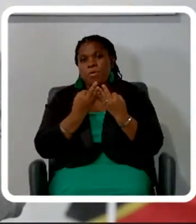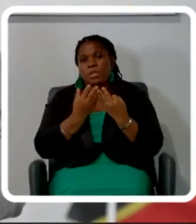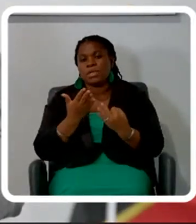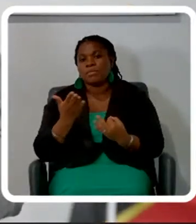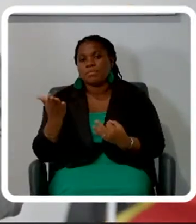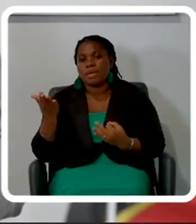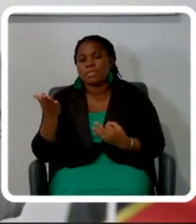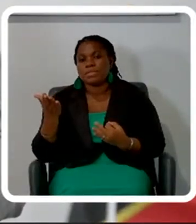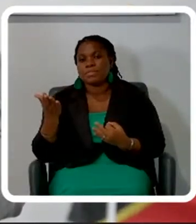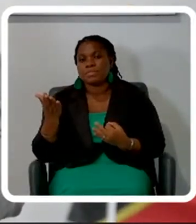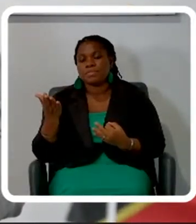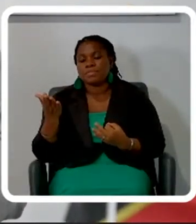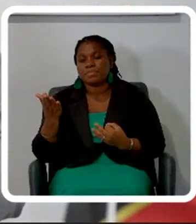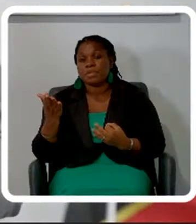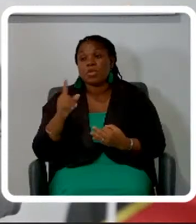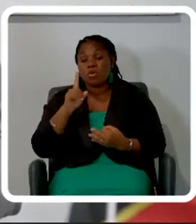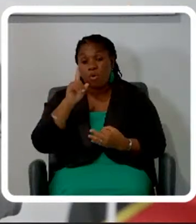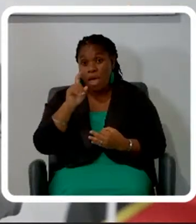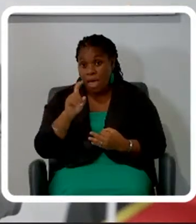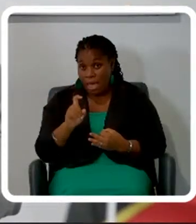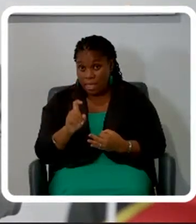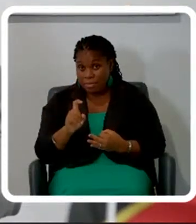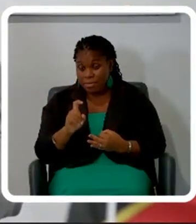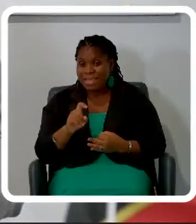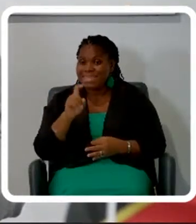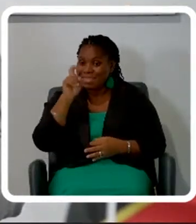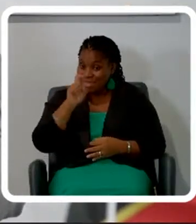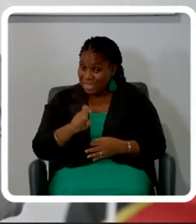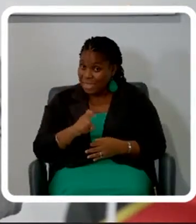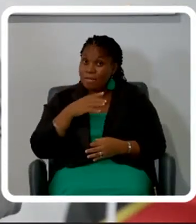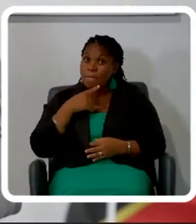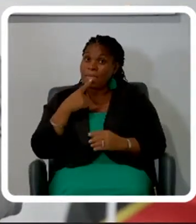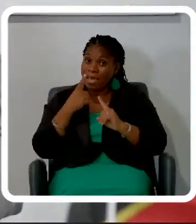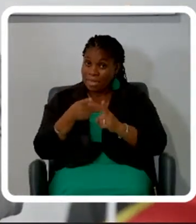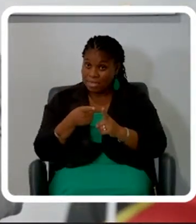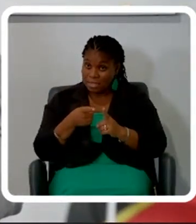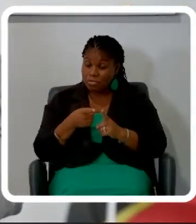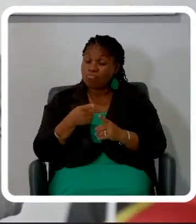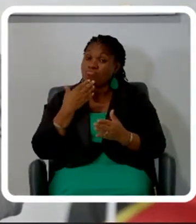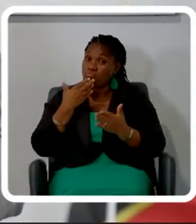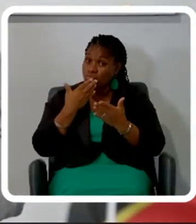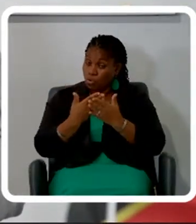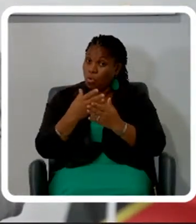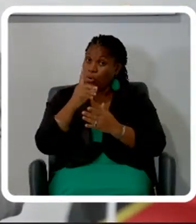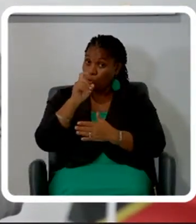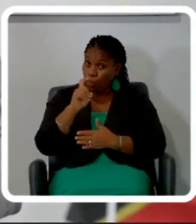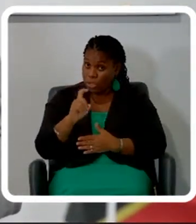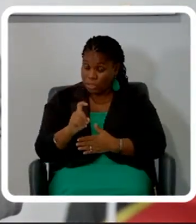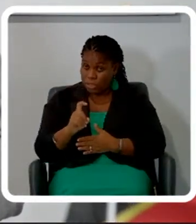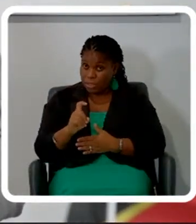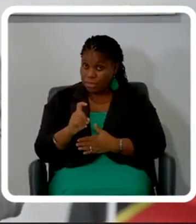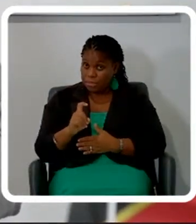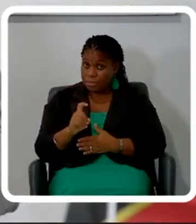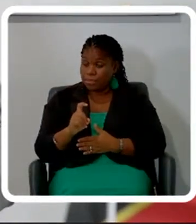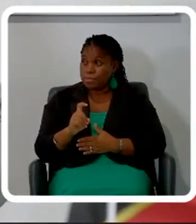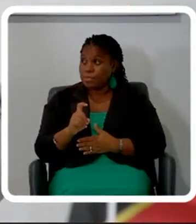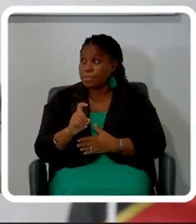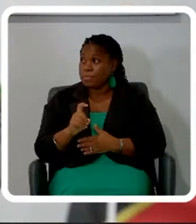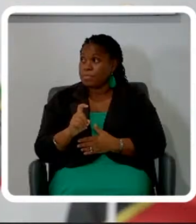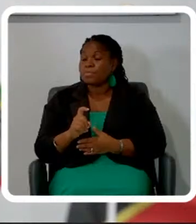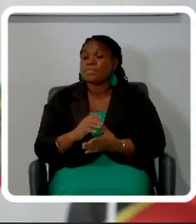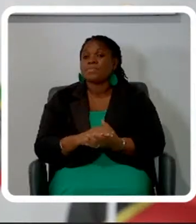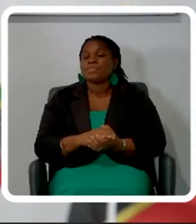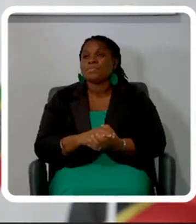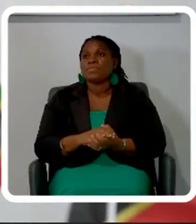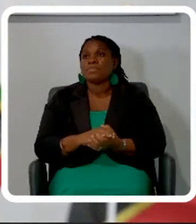because you're asking specific questions that must be answered. And that's an excellent question as to where this one is. Again,